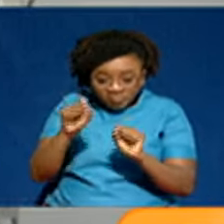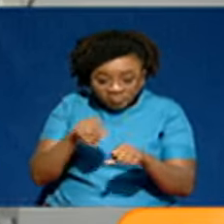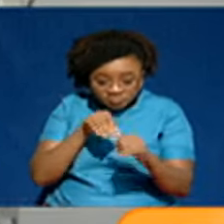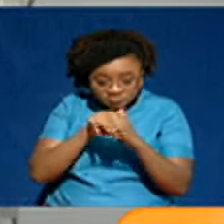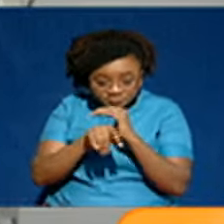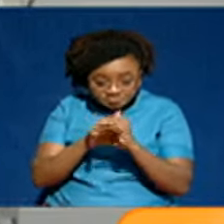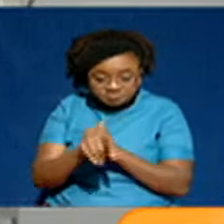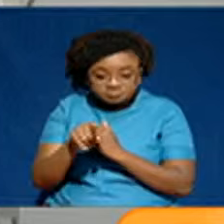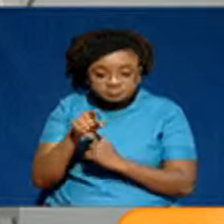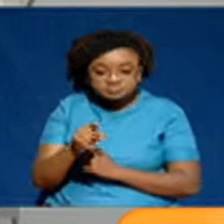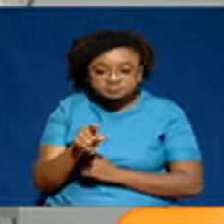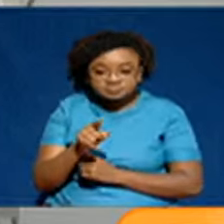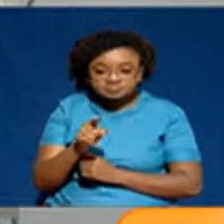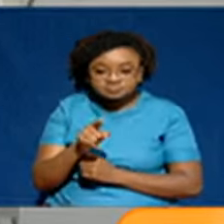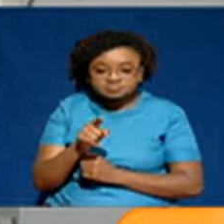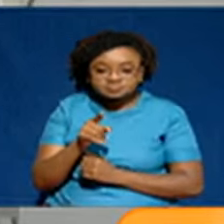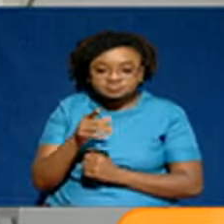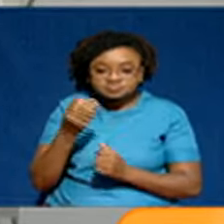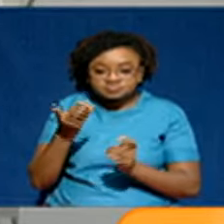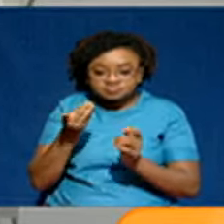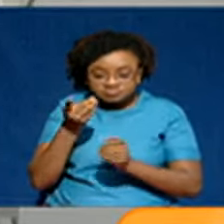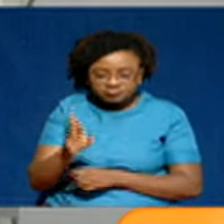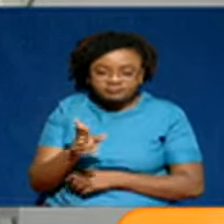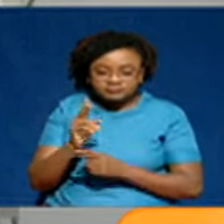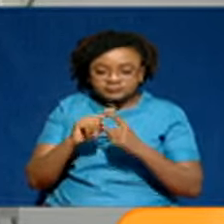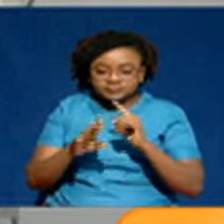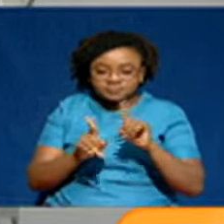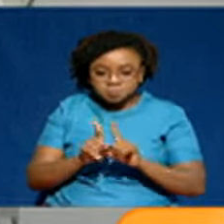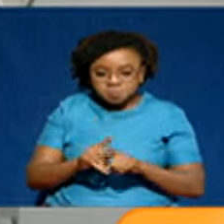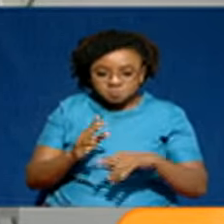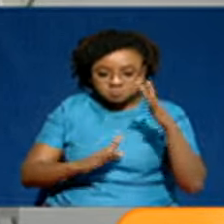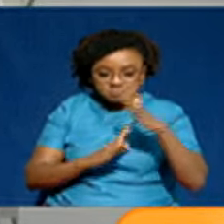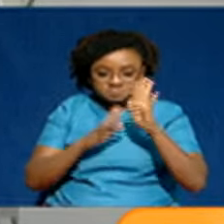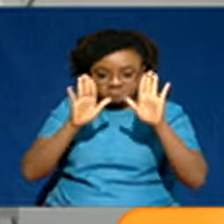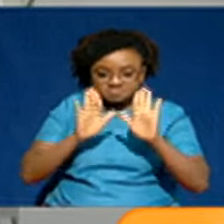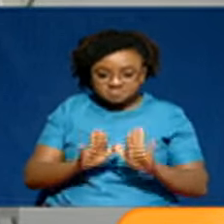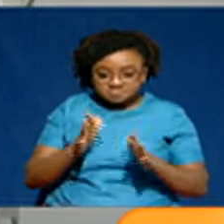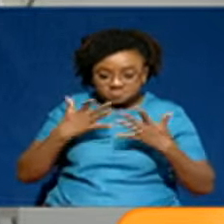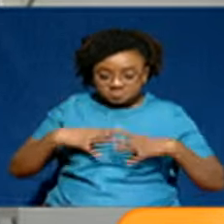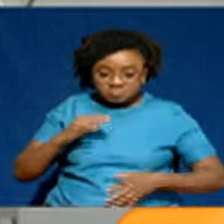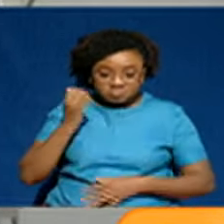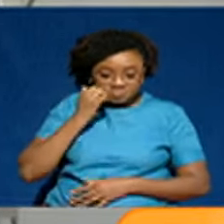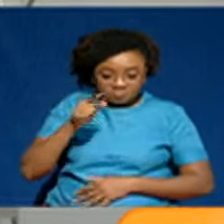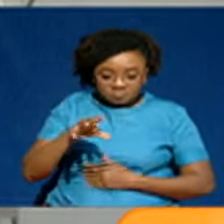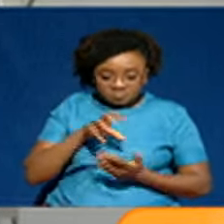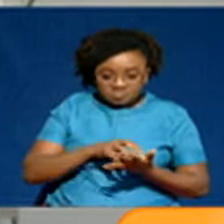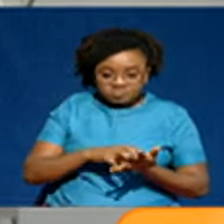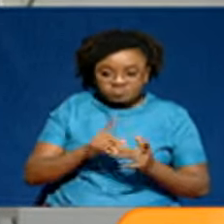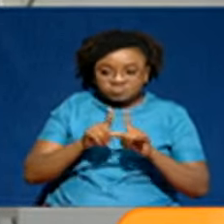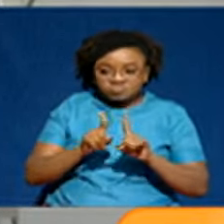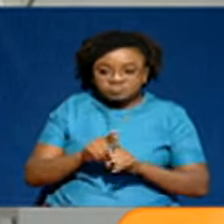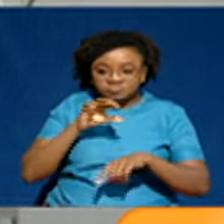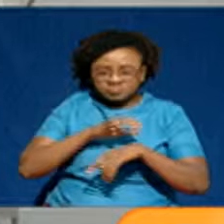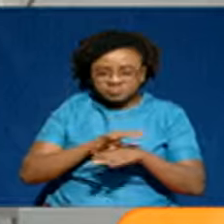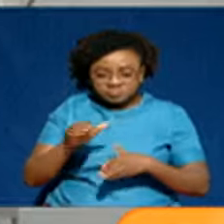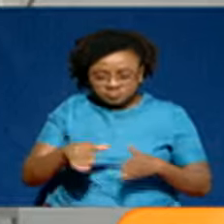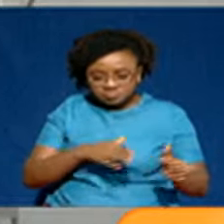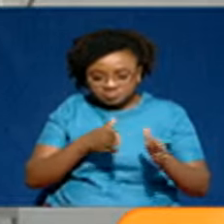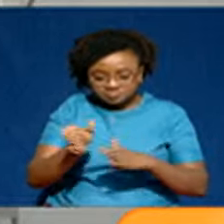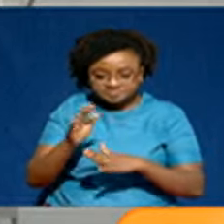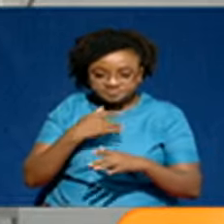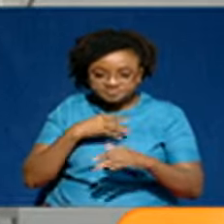access a gynecologist? More importantly, for patients who have endometriosis, is also getting an opportunity